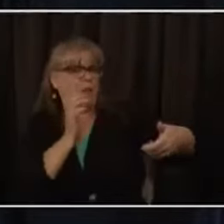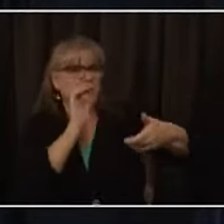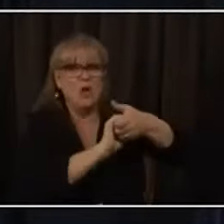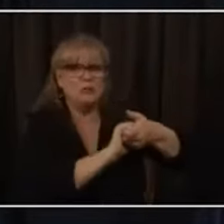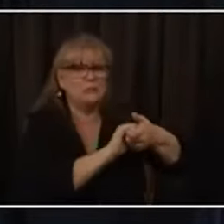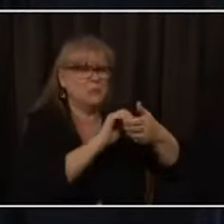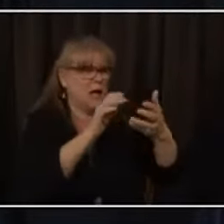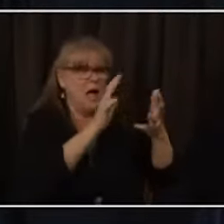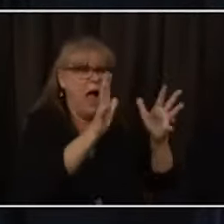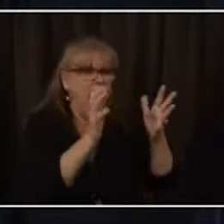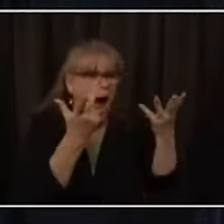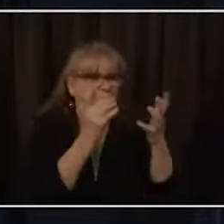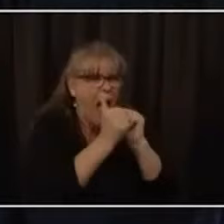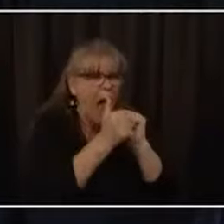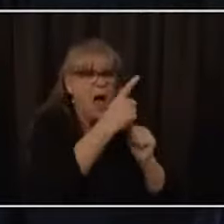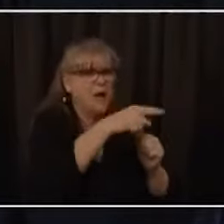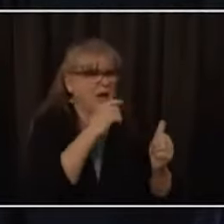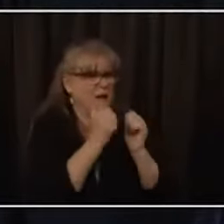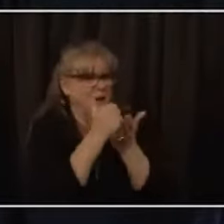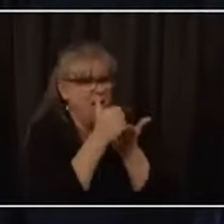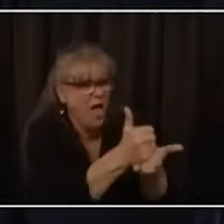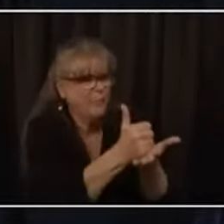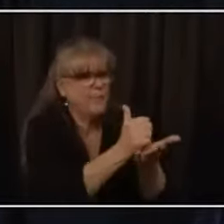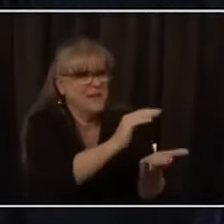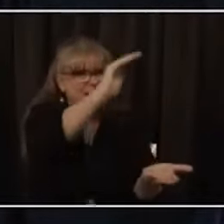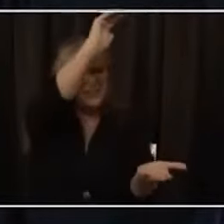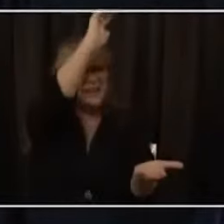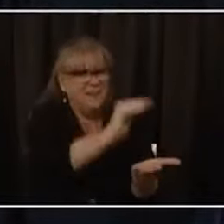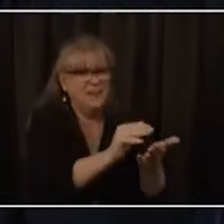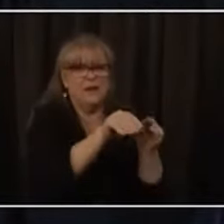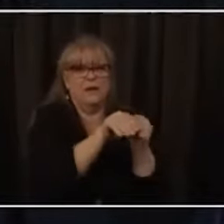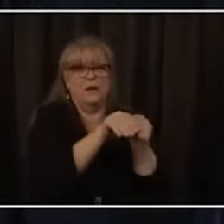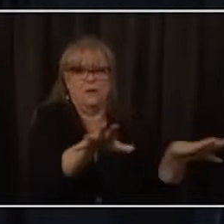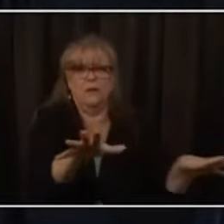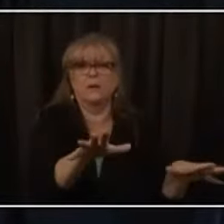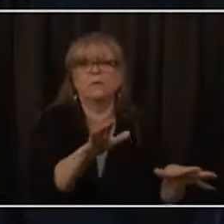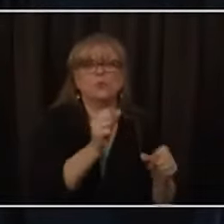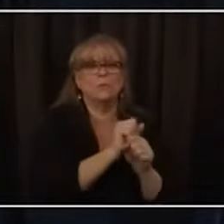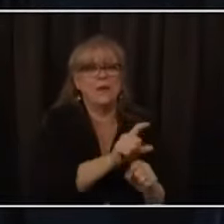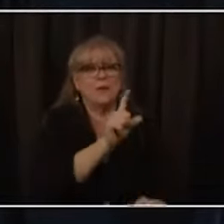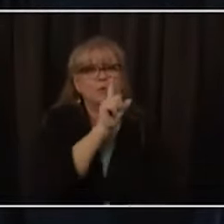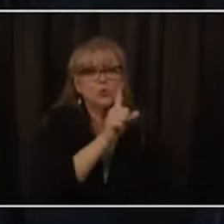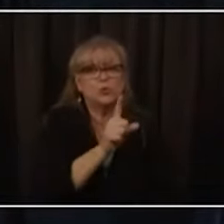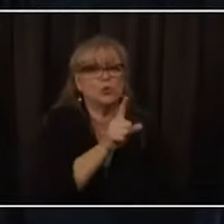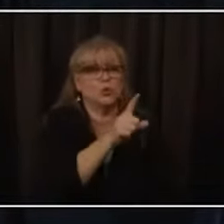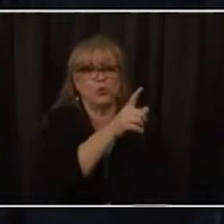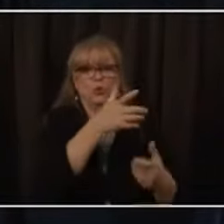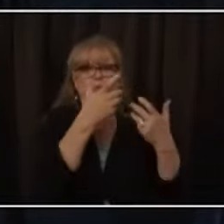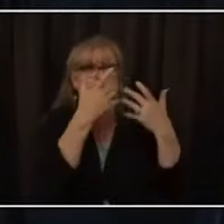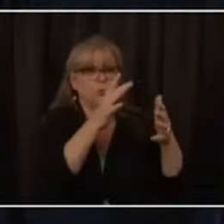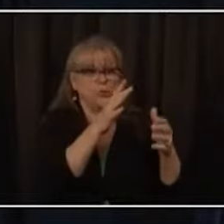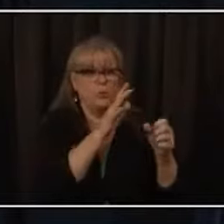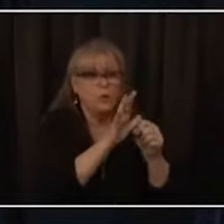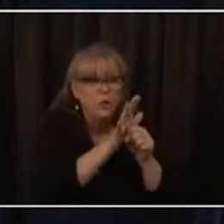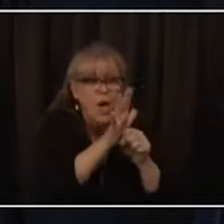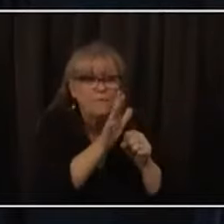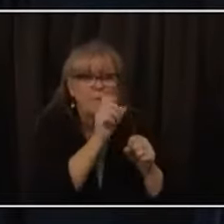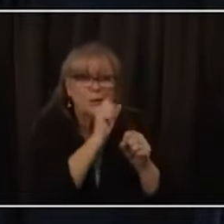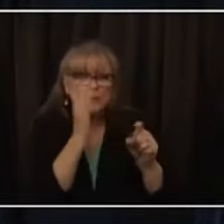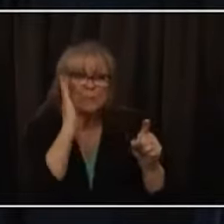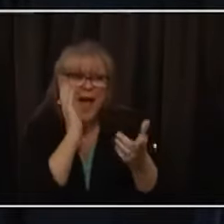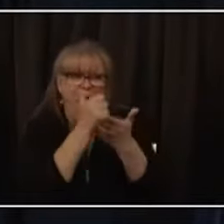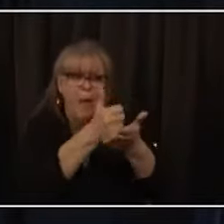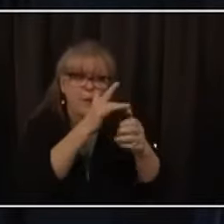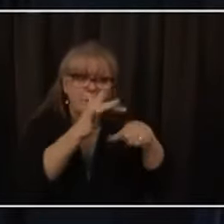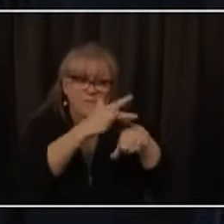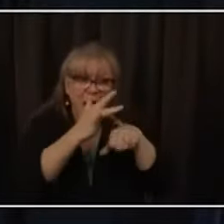area to slow the spread and prevent the local breach of hospital capacity. If you haven't been vaccinated,